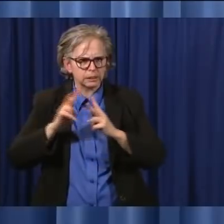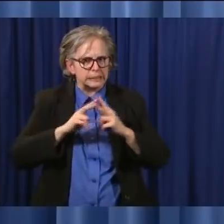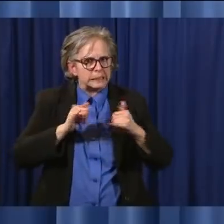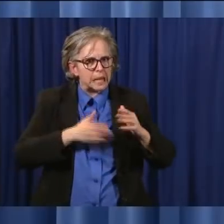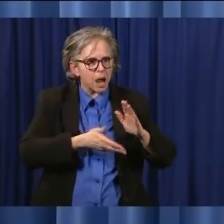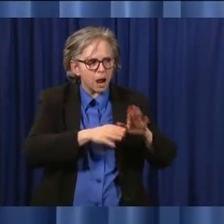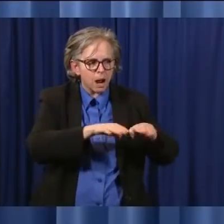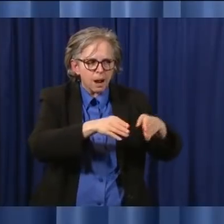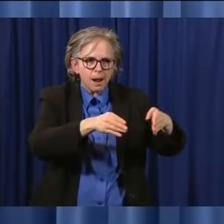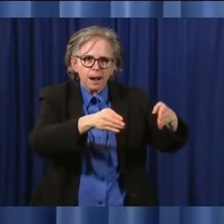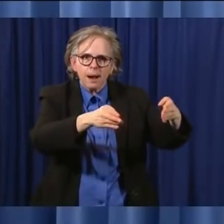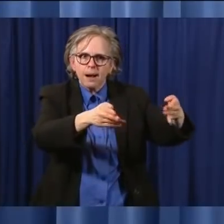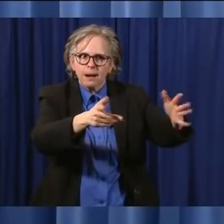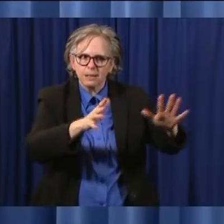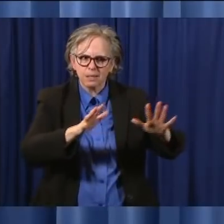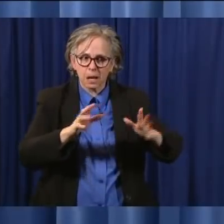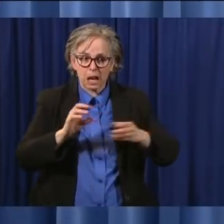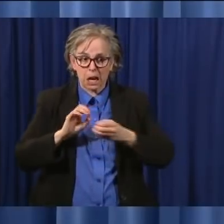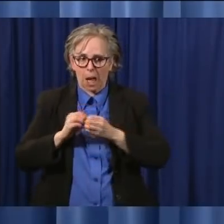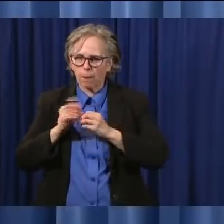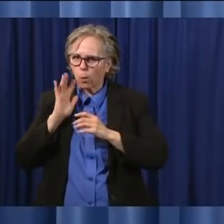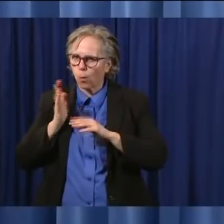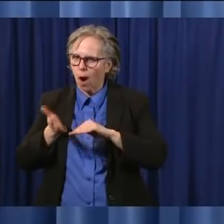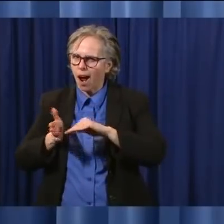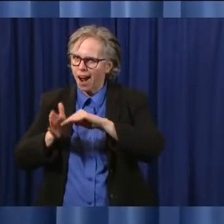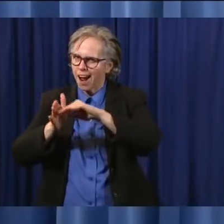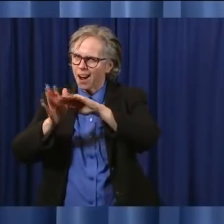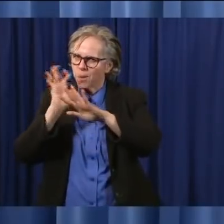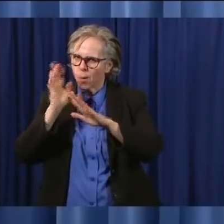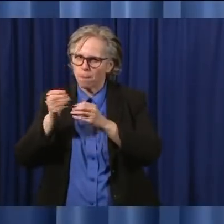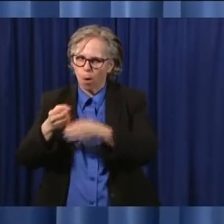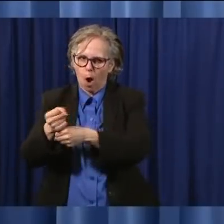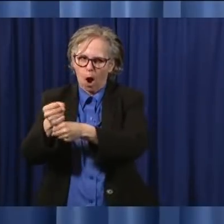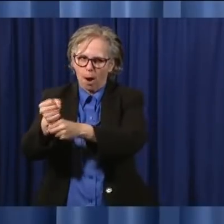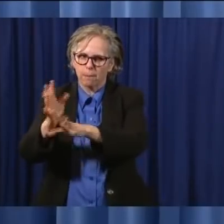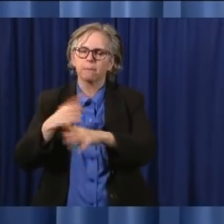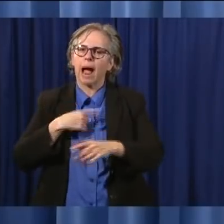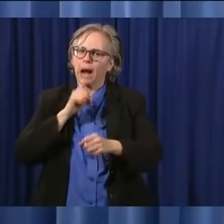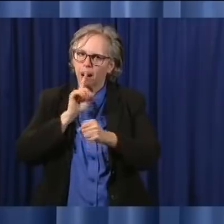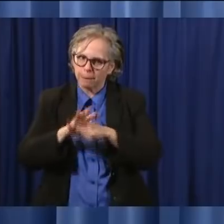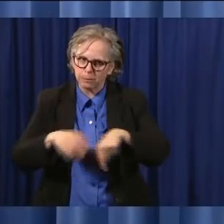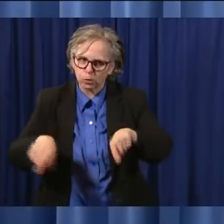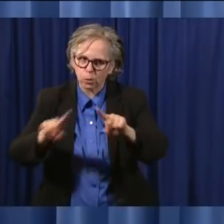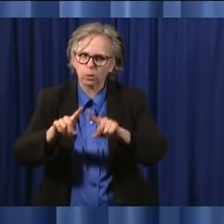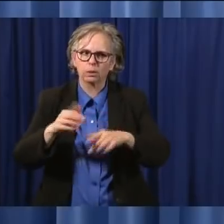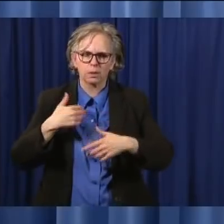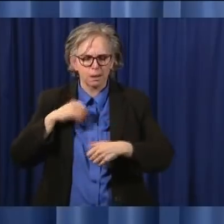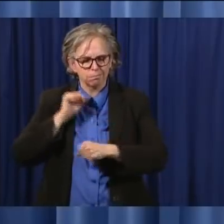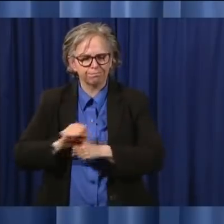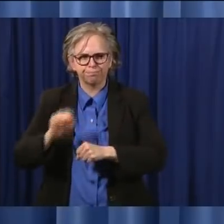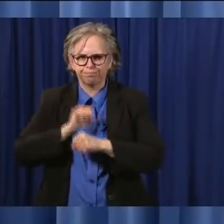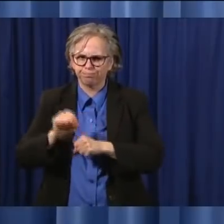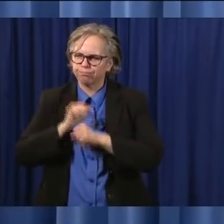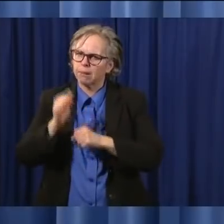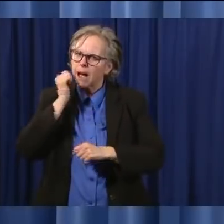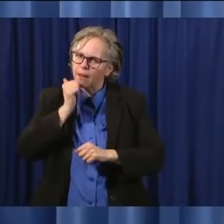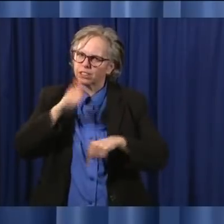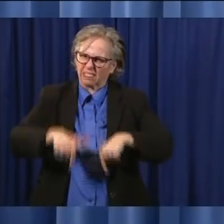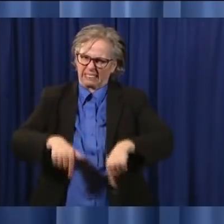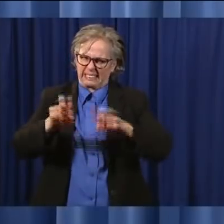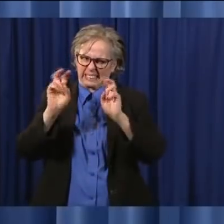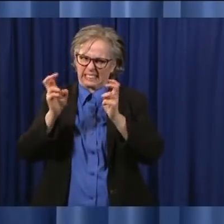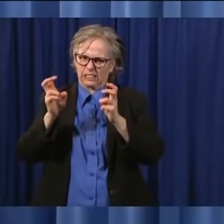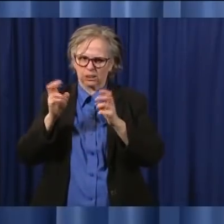up. That's my commitment to the people of Ohio. Every day we're working on this. I have a team that is working on this to